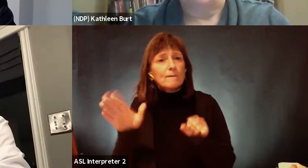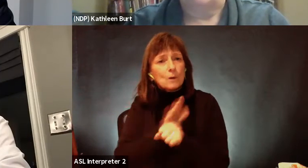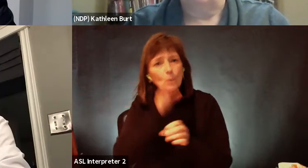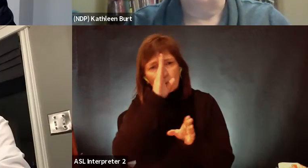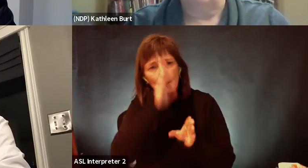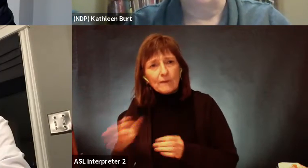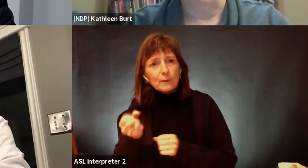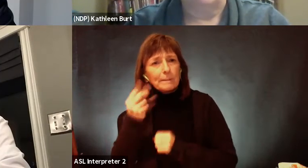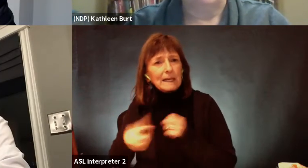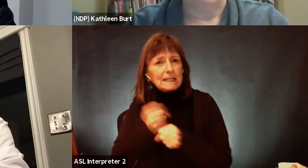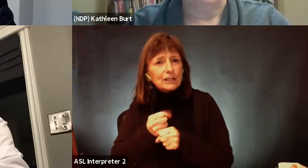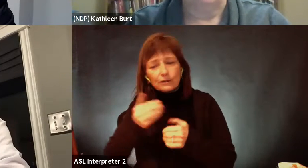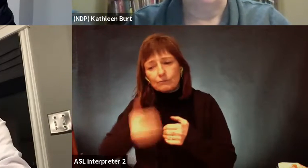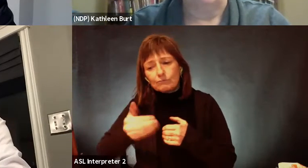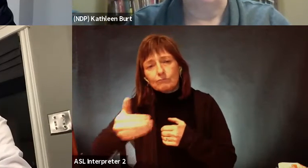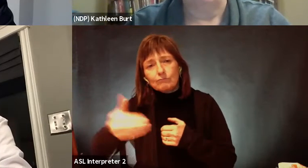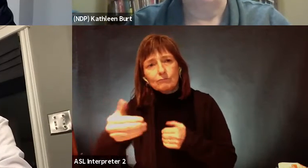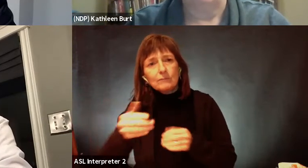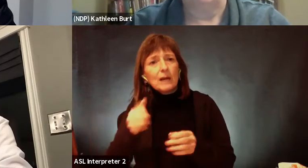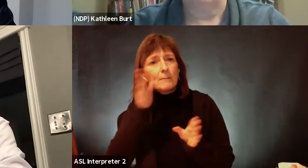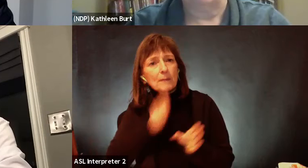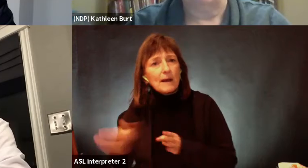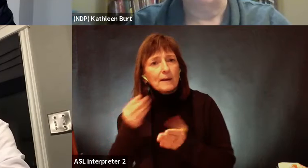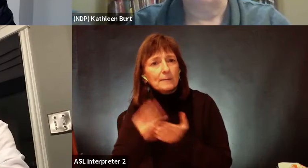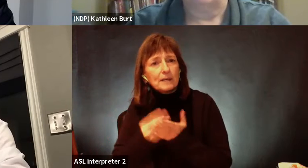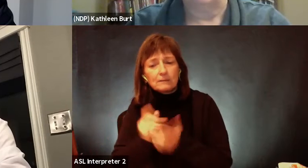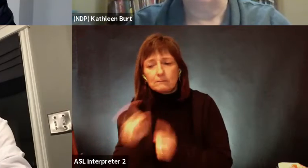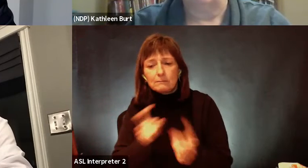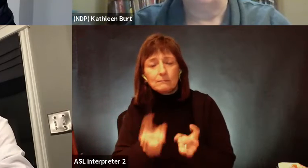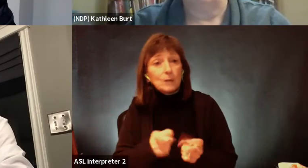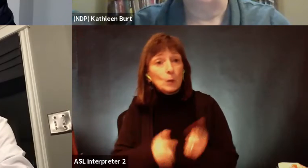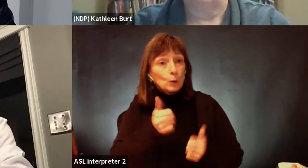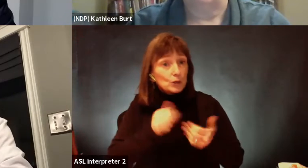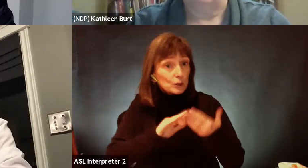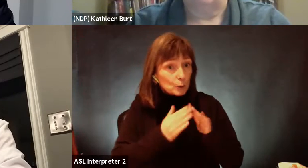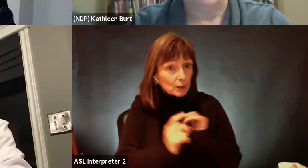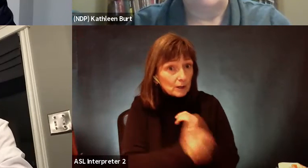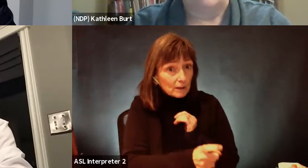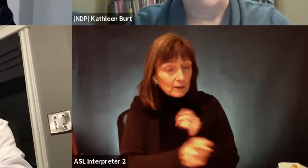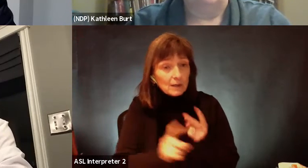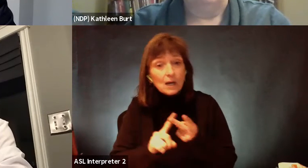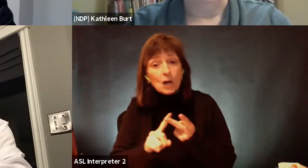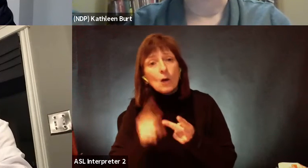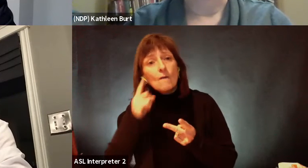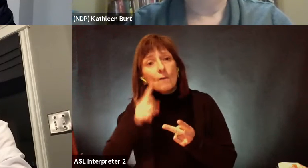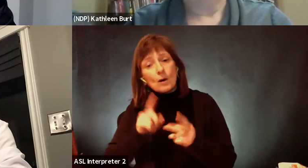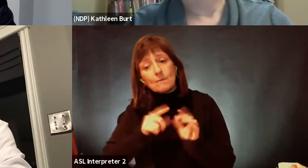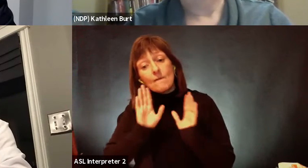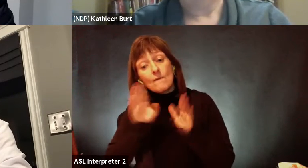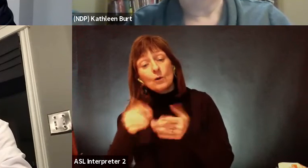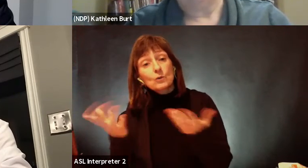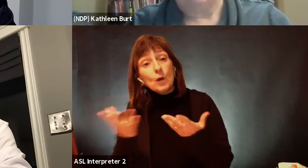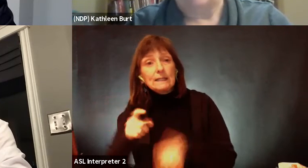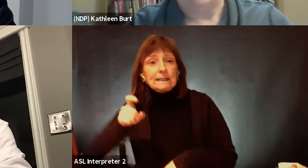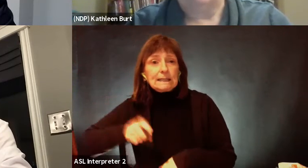This plan would provide mechanisms to determine which communities get what funding and when based on need. We